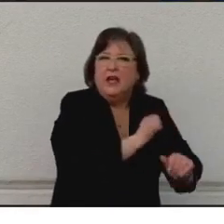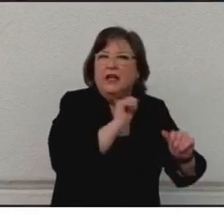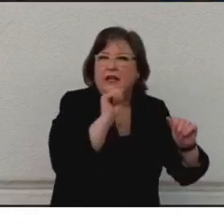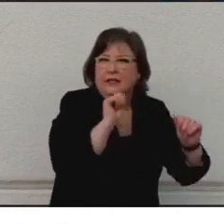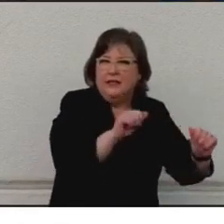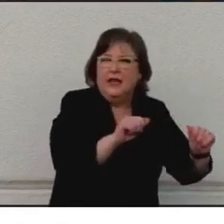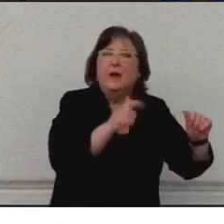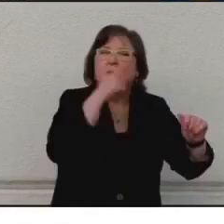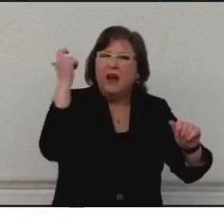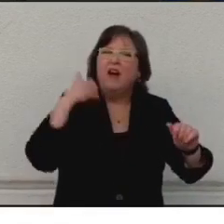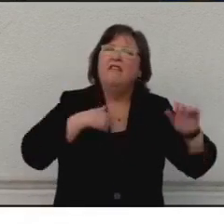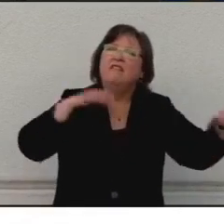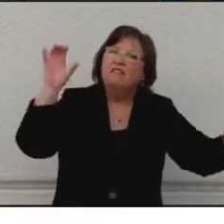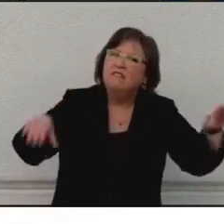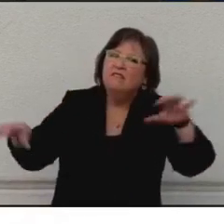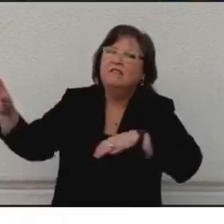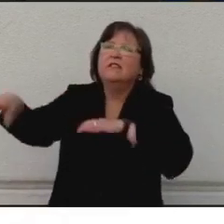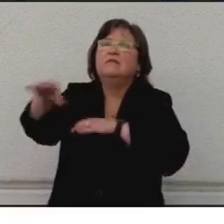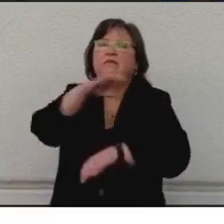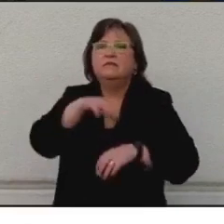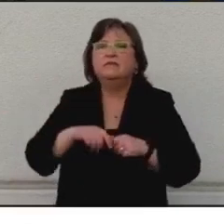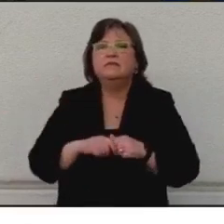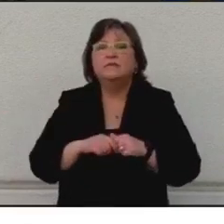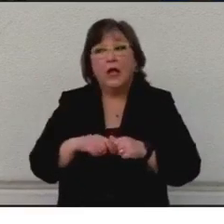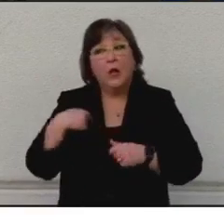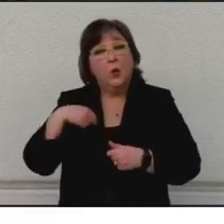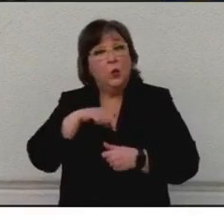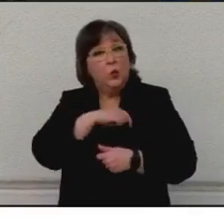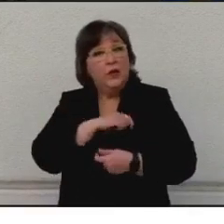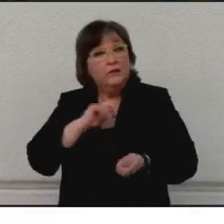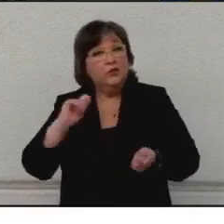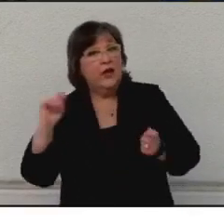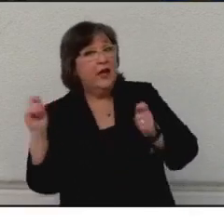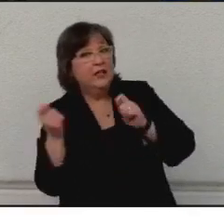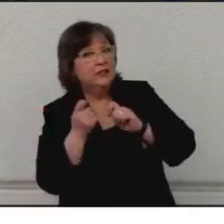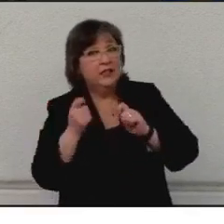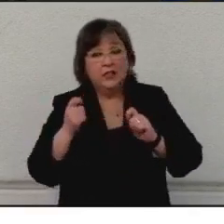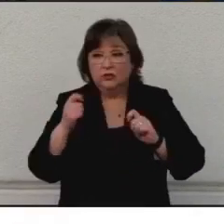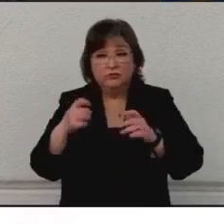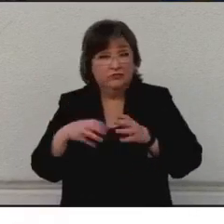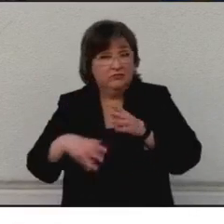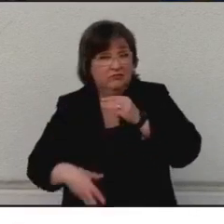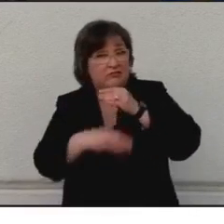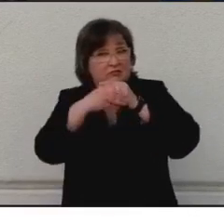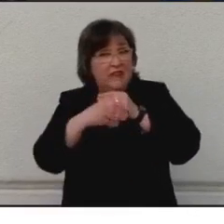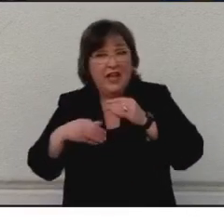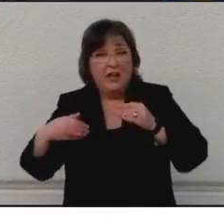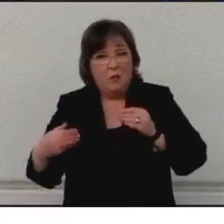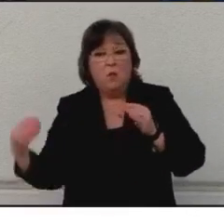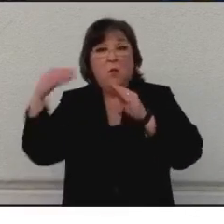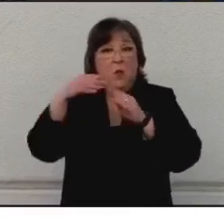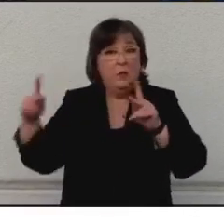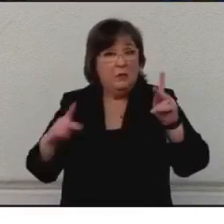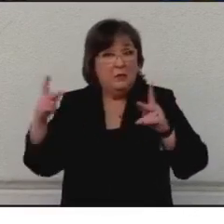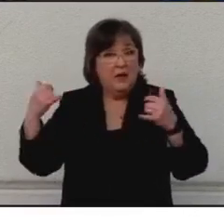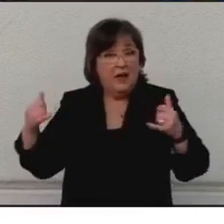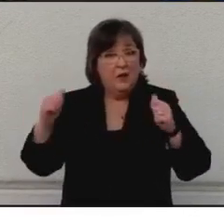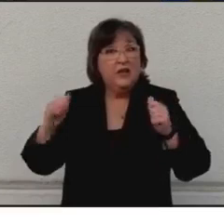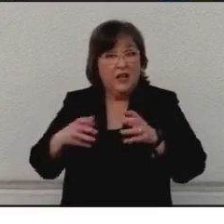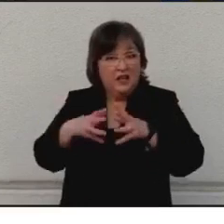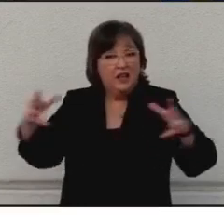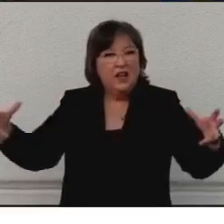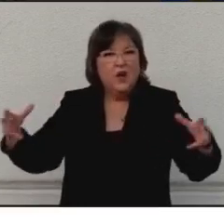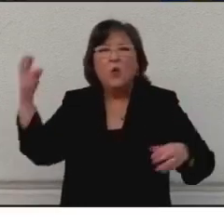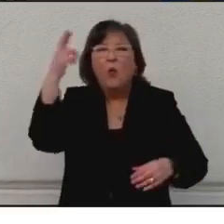transition because we are making good progress on the group that we're vaccinating now. That is people living in the county who are